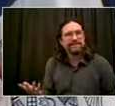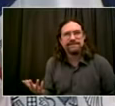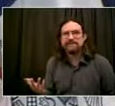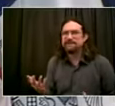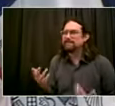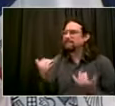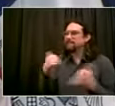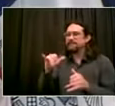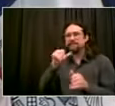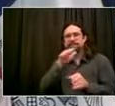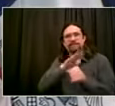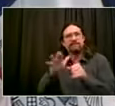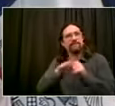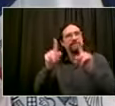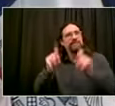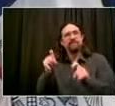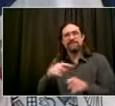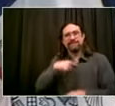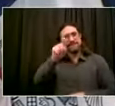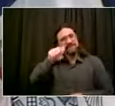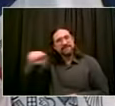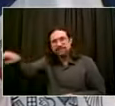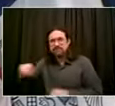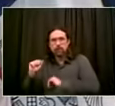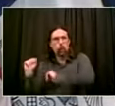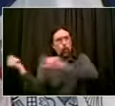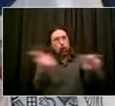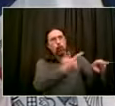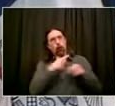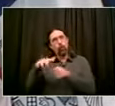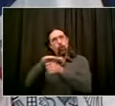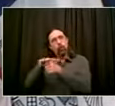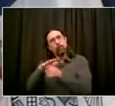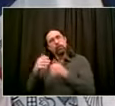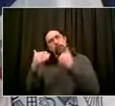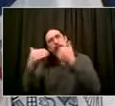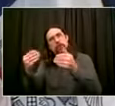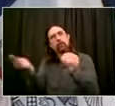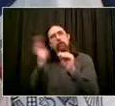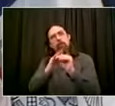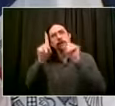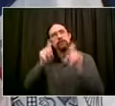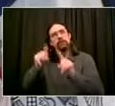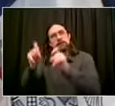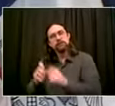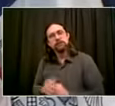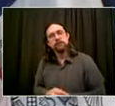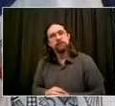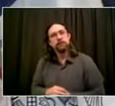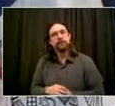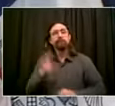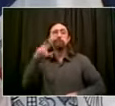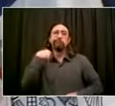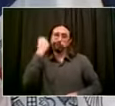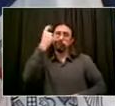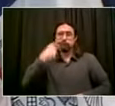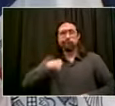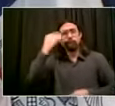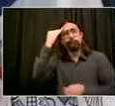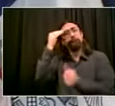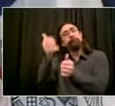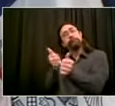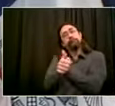that have been spread to discourage people from testing. Some of it aligns to the reality of we saw back with the